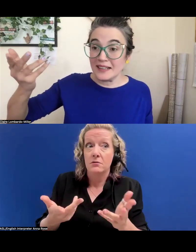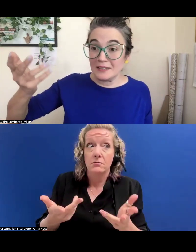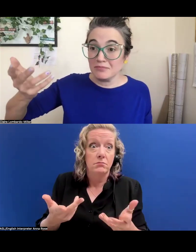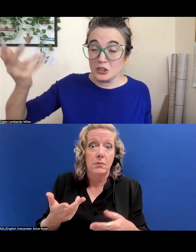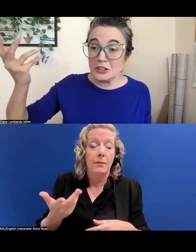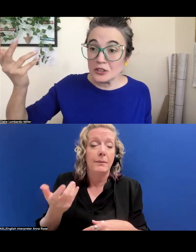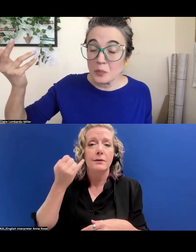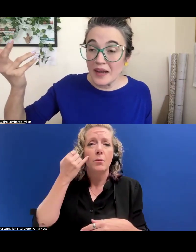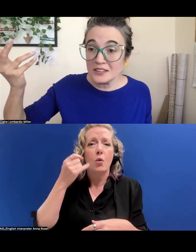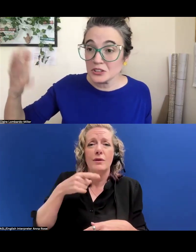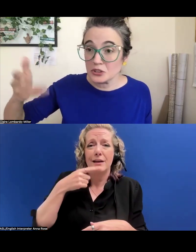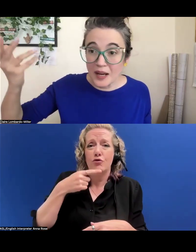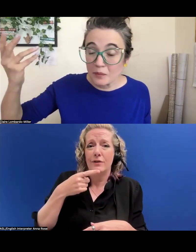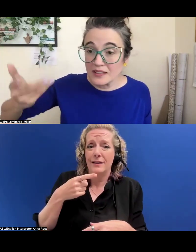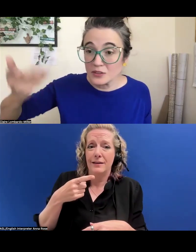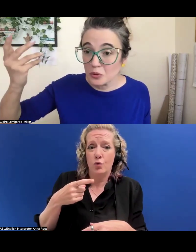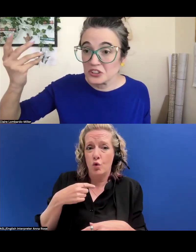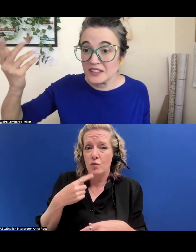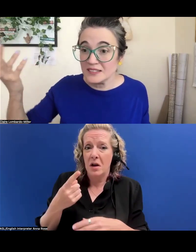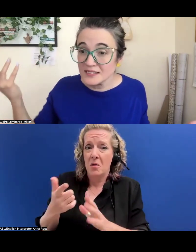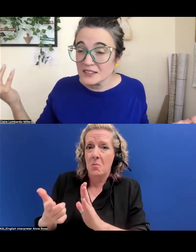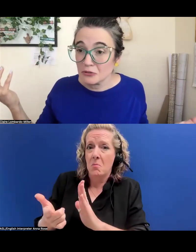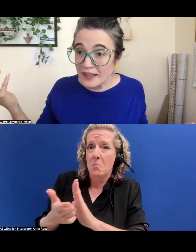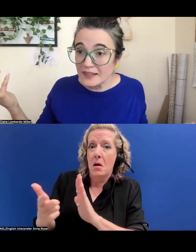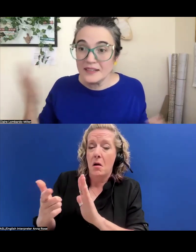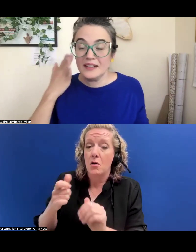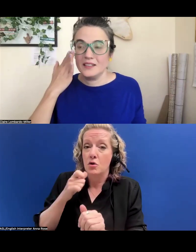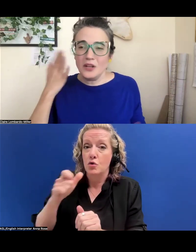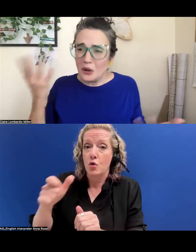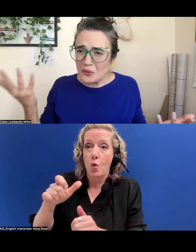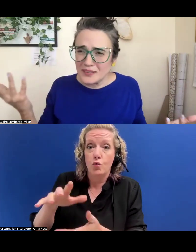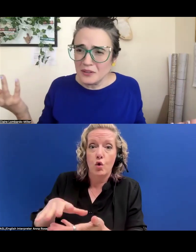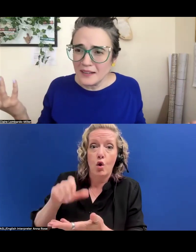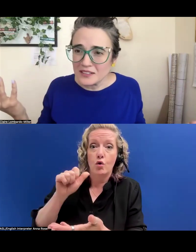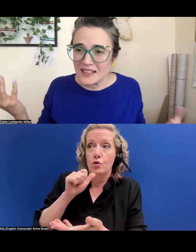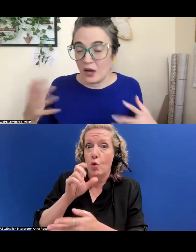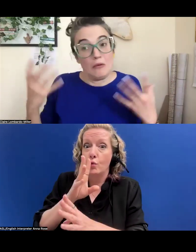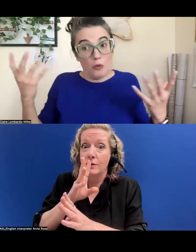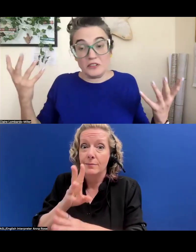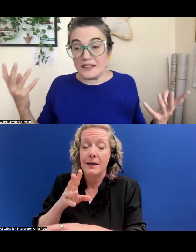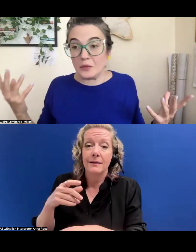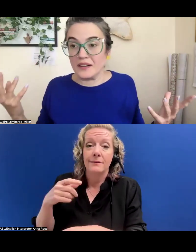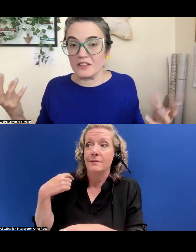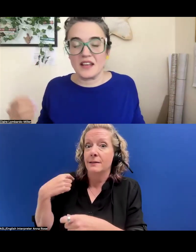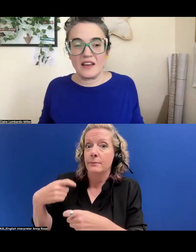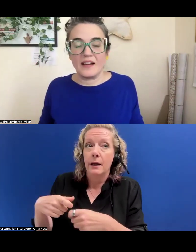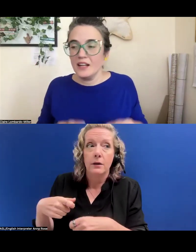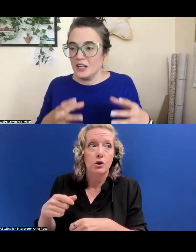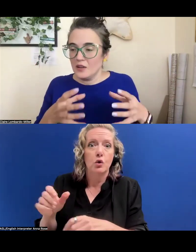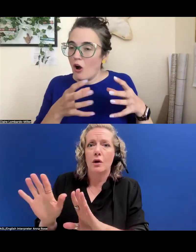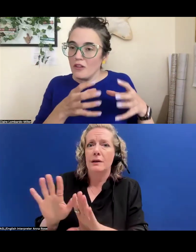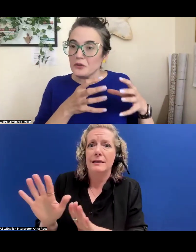that they couldn't learn Spanish or Japanese or Portuguese, right? No, they would never say, hopefully, they would never say